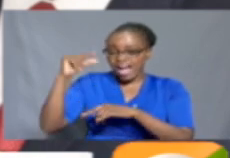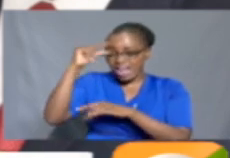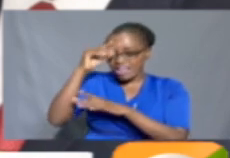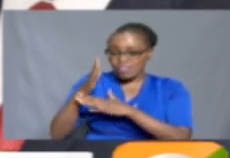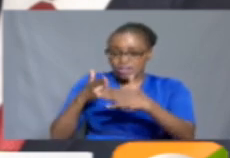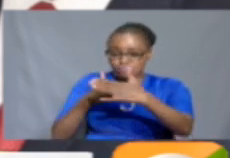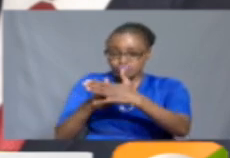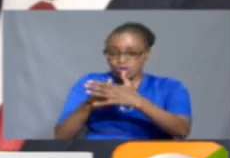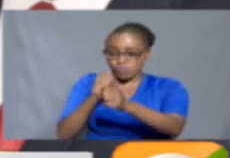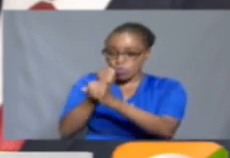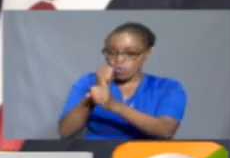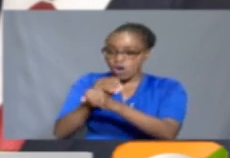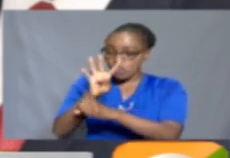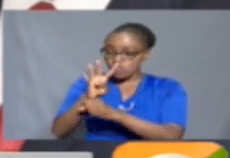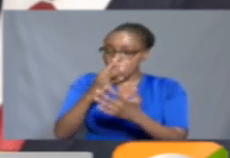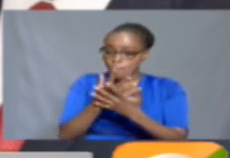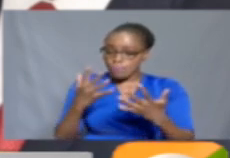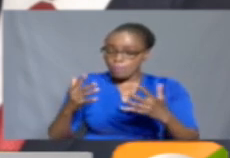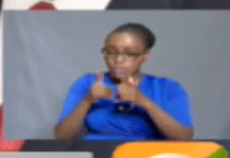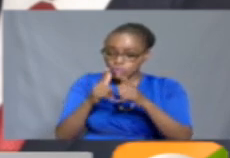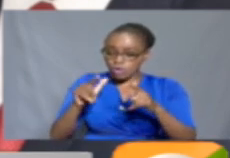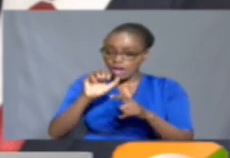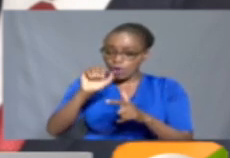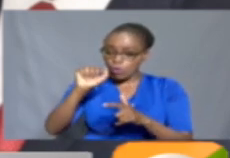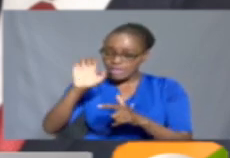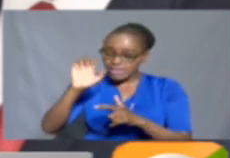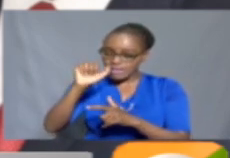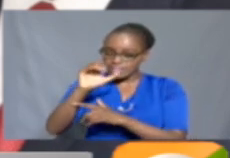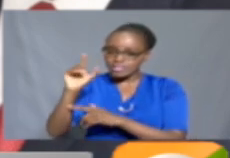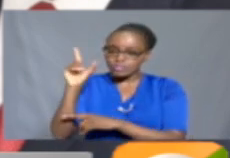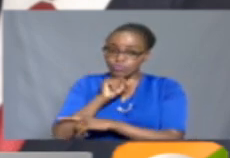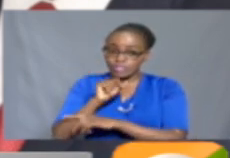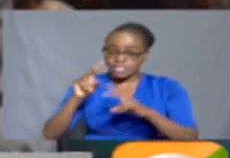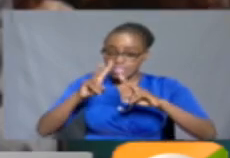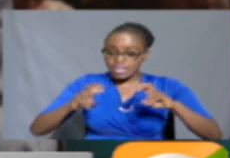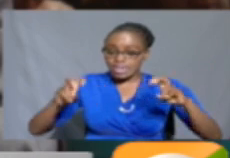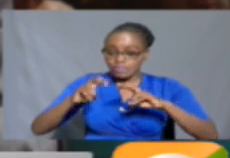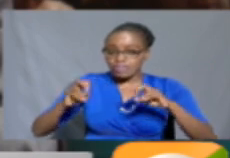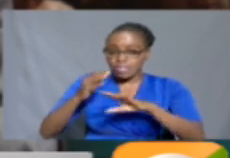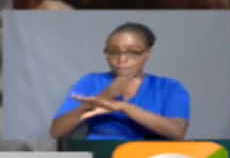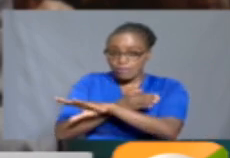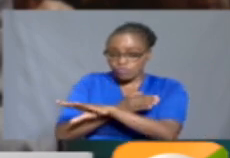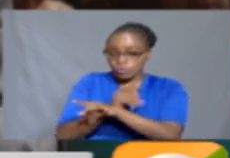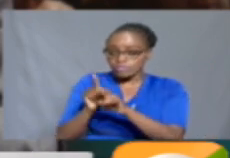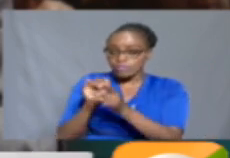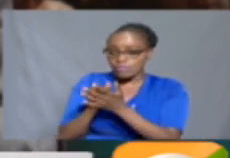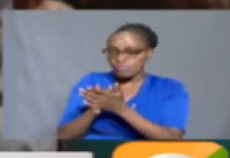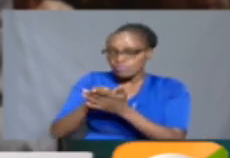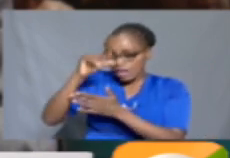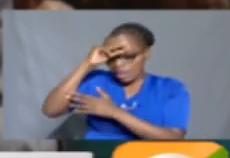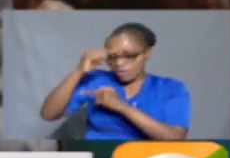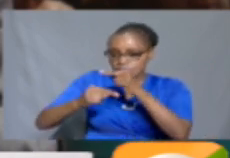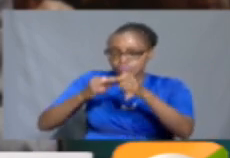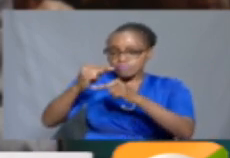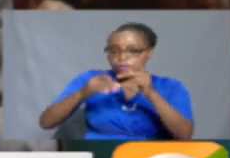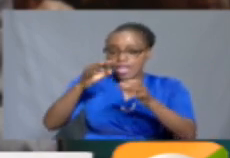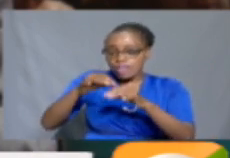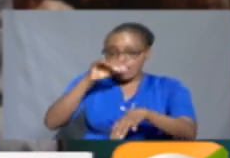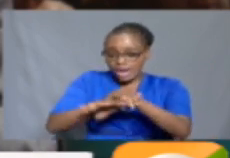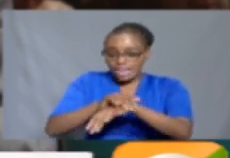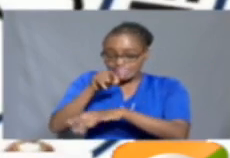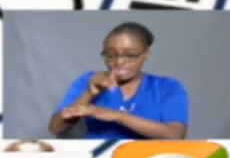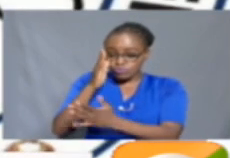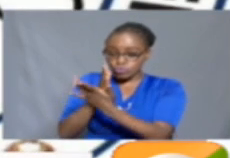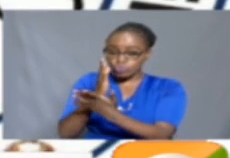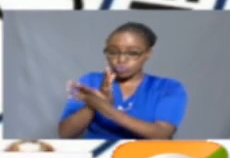from transacting on the 4 properties to allow EACC to complete investigations before instituting recovery proceedings should it be found that